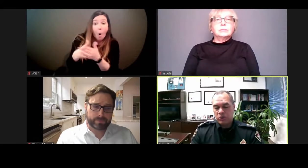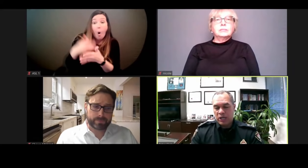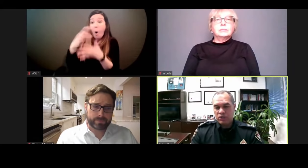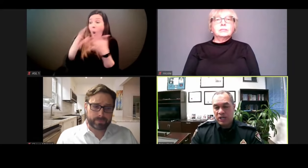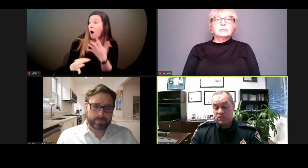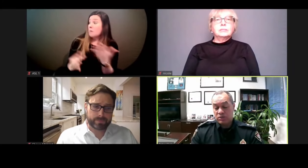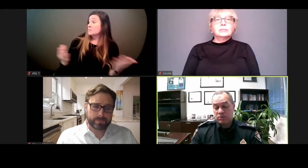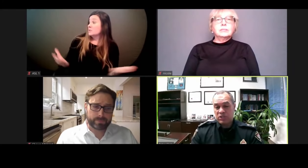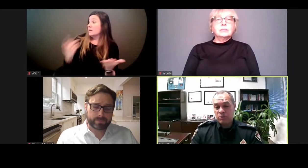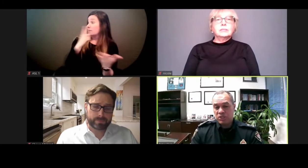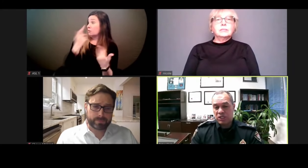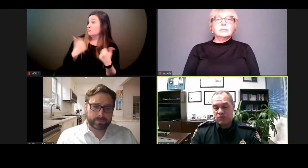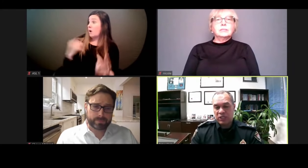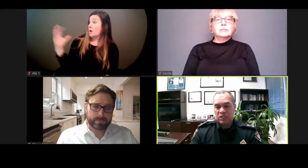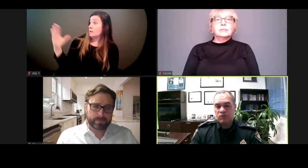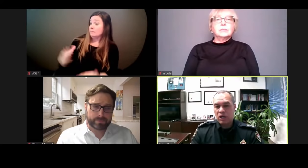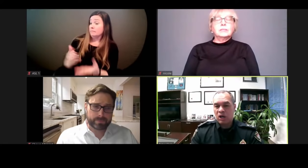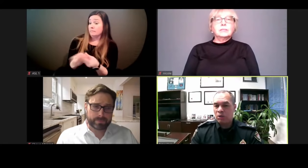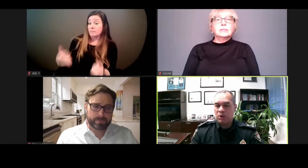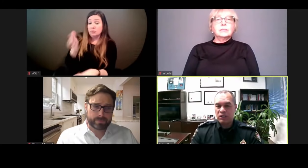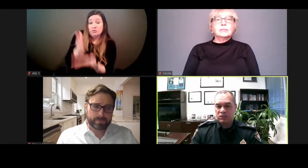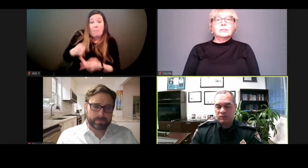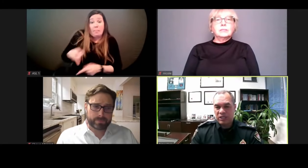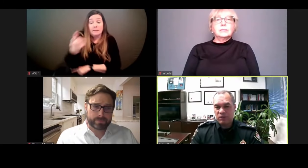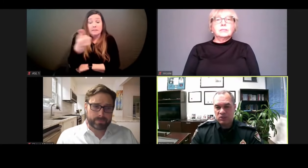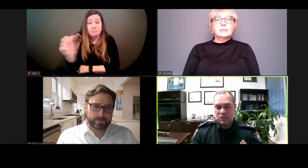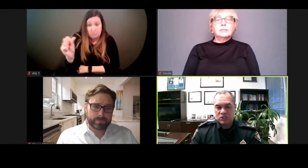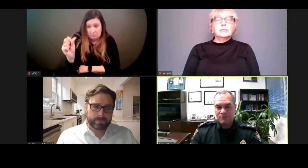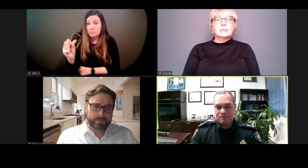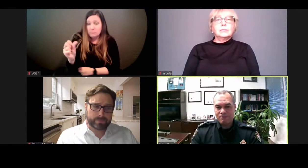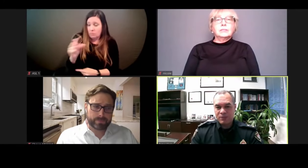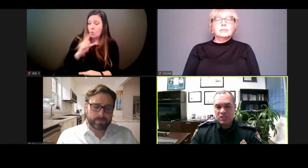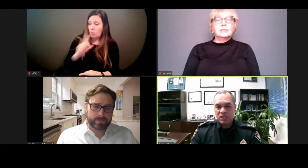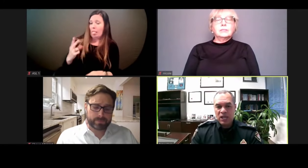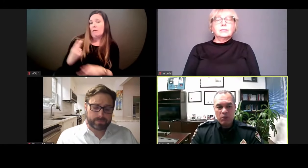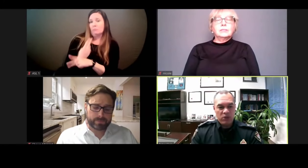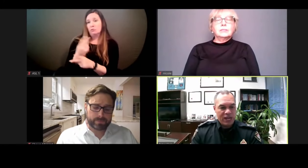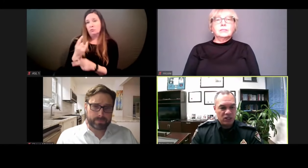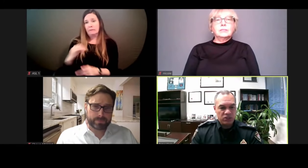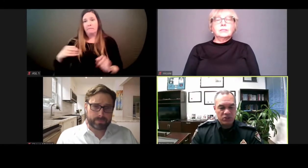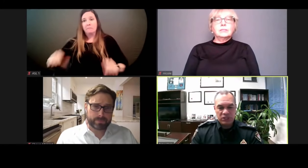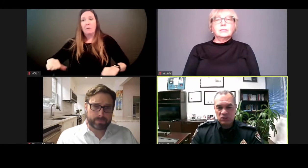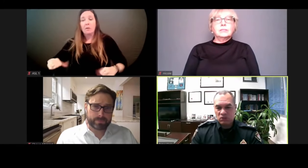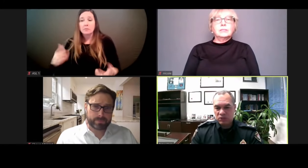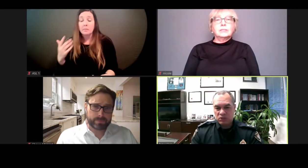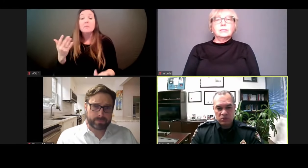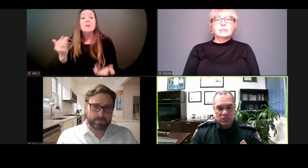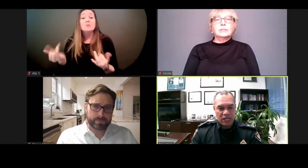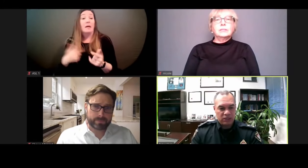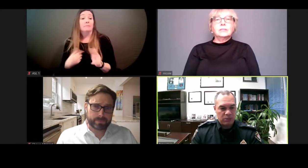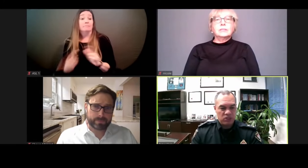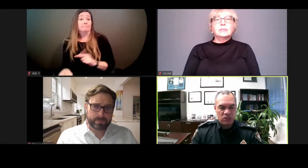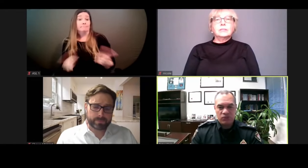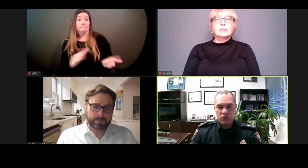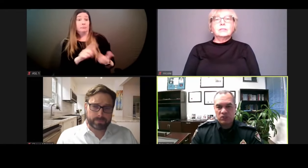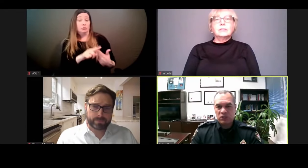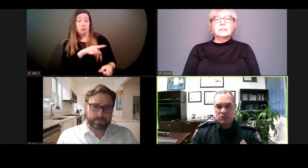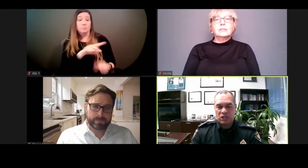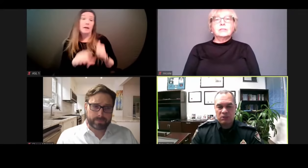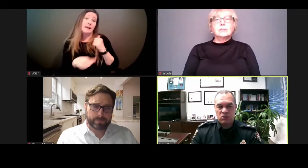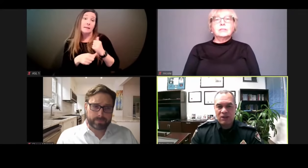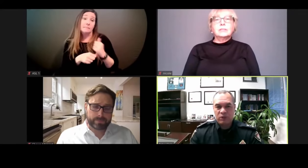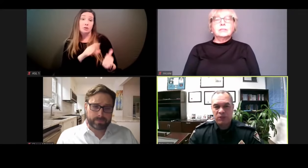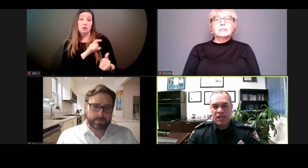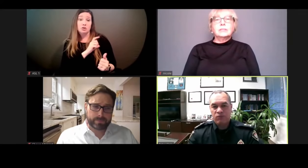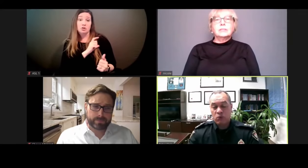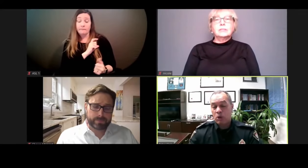to address some significant, if not all, parts of the demonstration. With that, I'll turn things over to Acting Deputy Chief Ferguson to talk